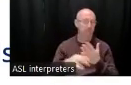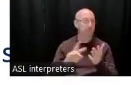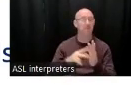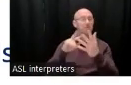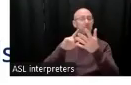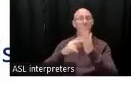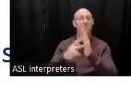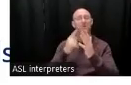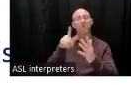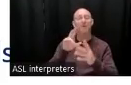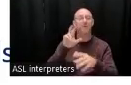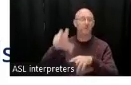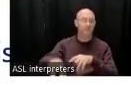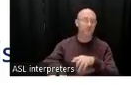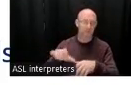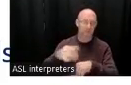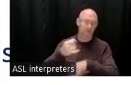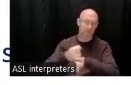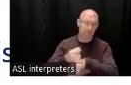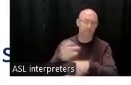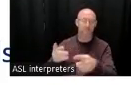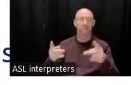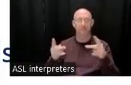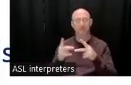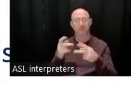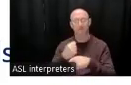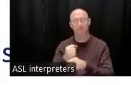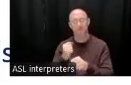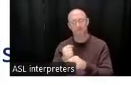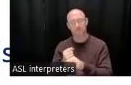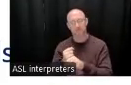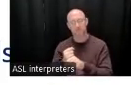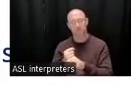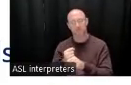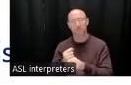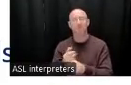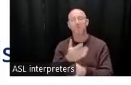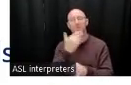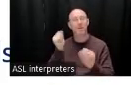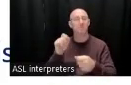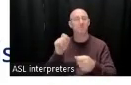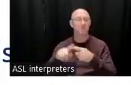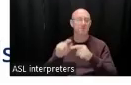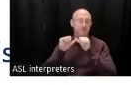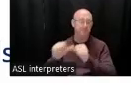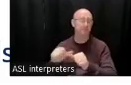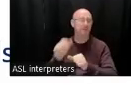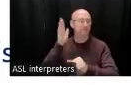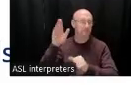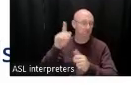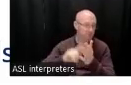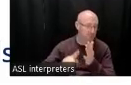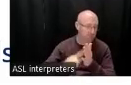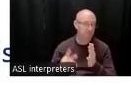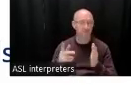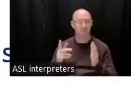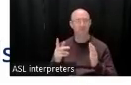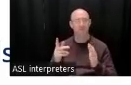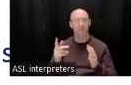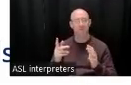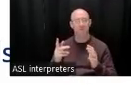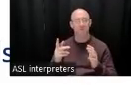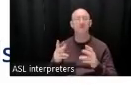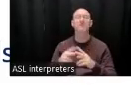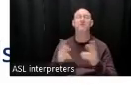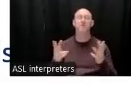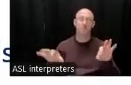in this institution or this location and make it better able to sustain future research, it's very